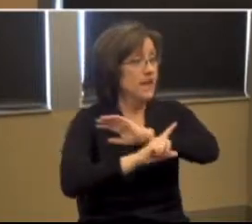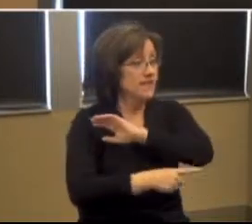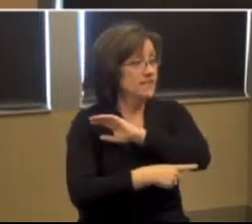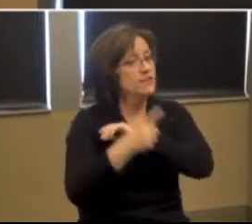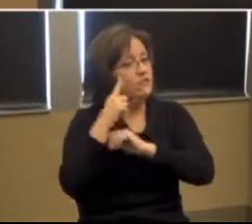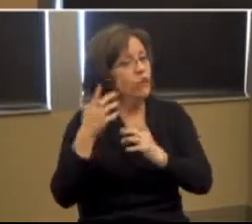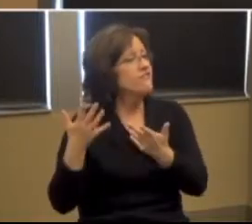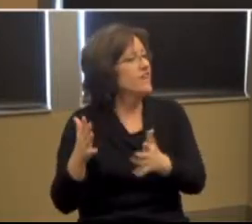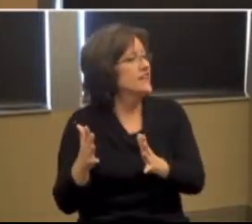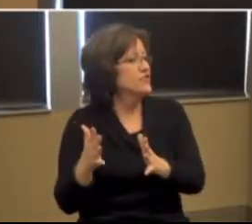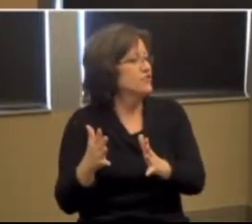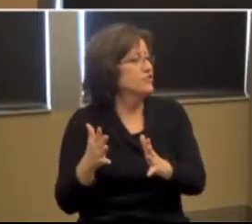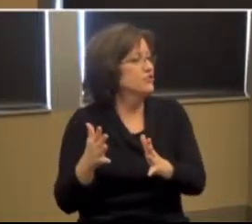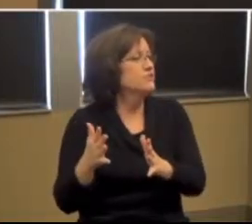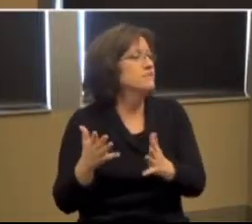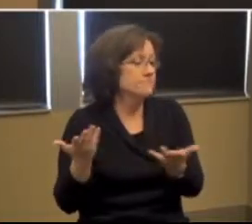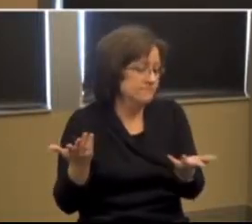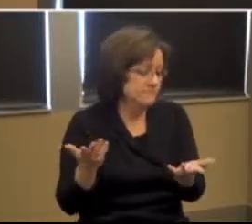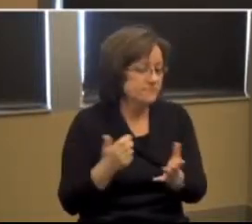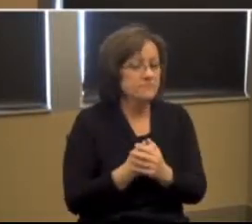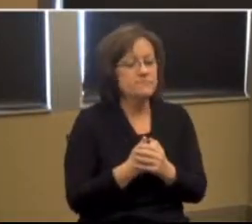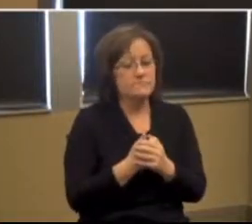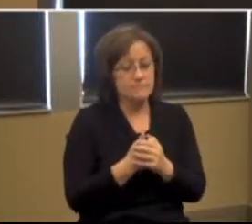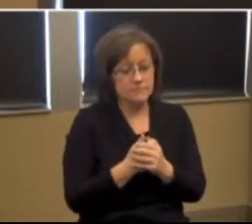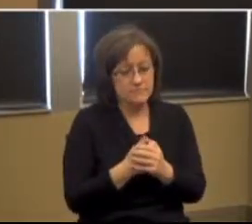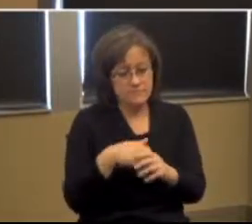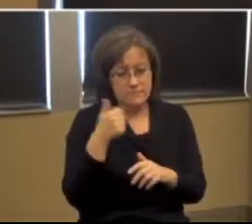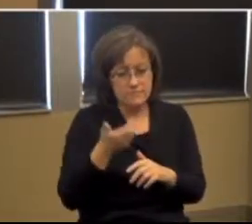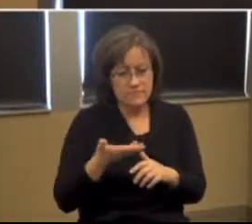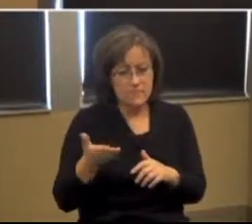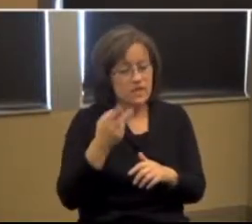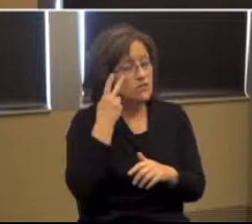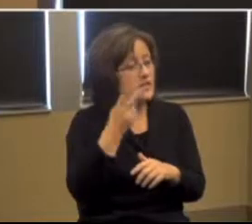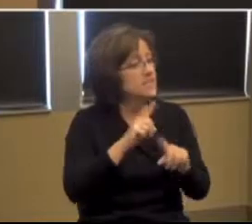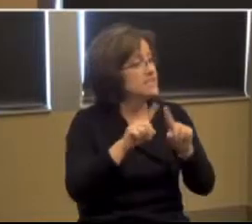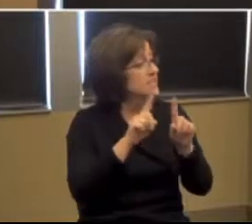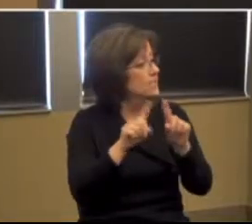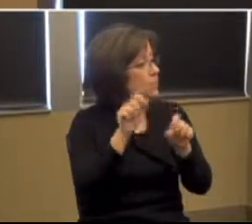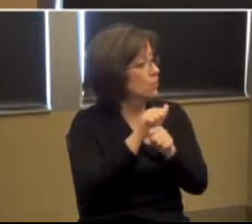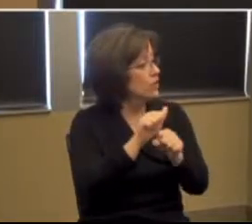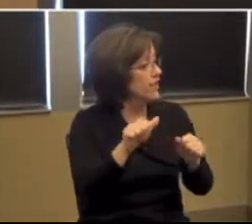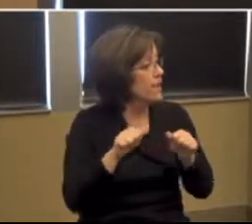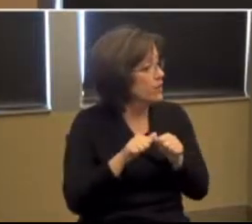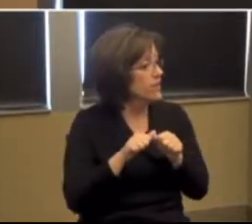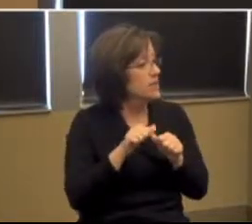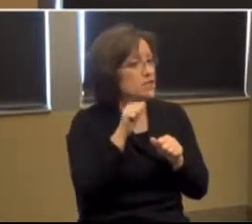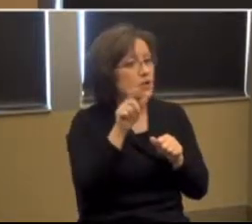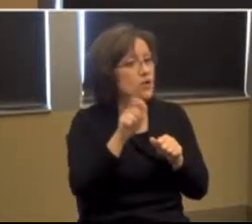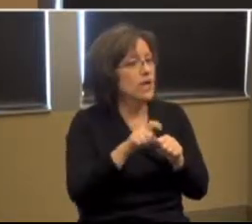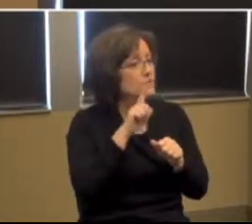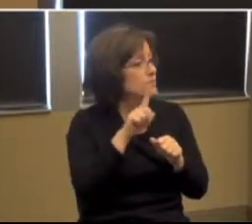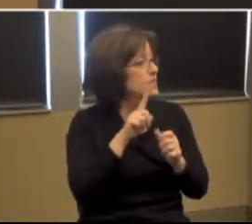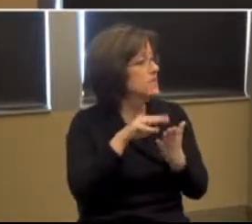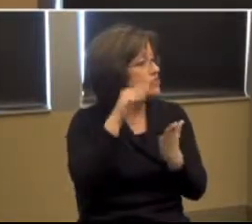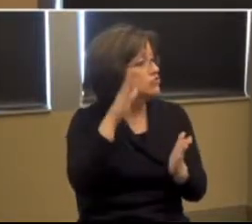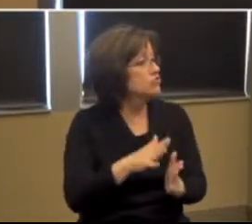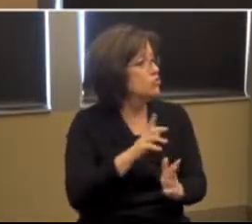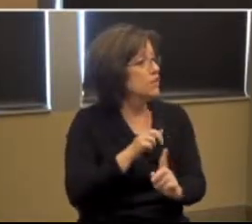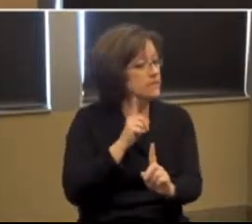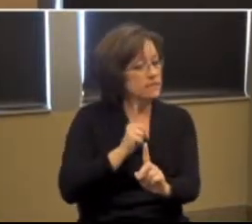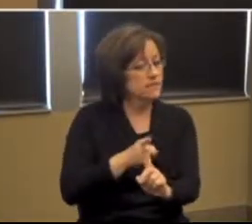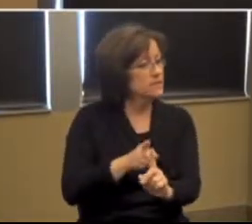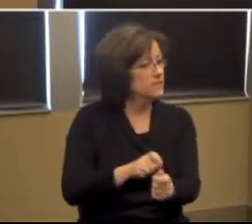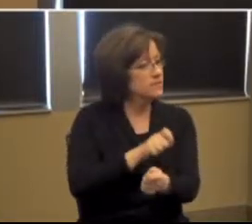finished. Another thing is you see different work areas here. That does not need to be student specific. So